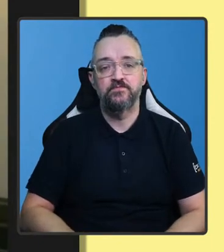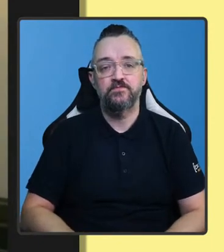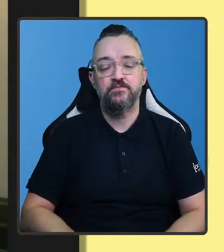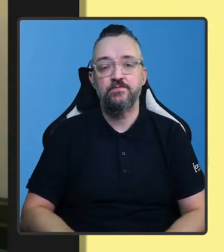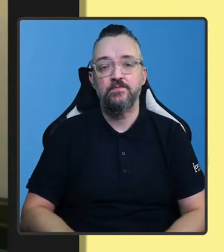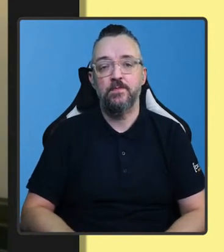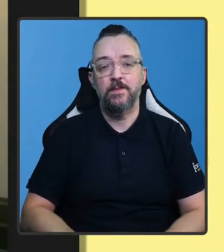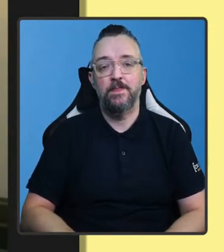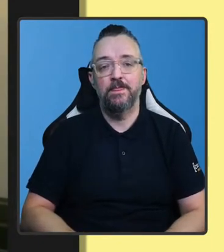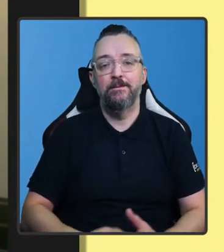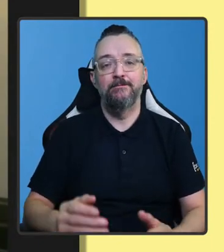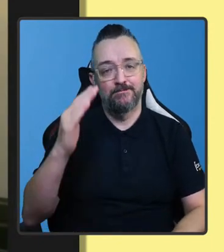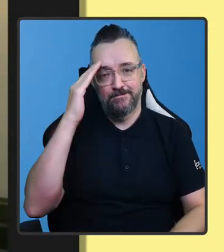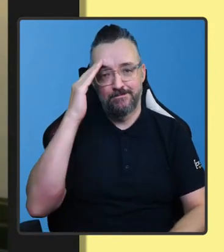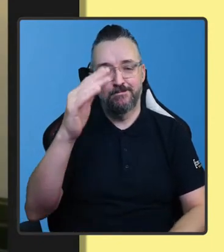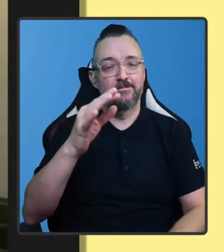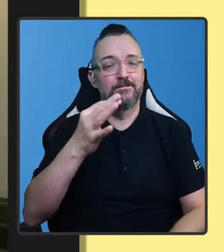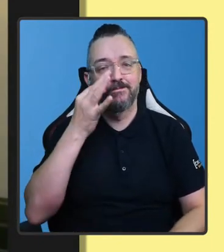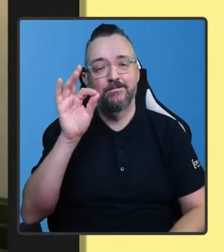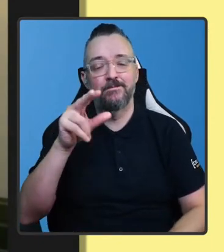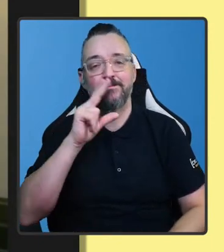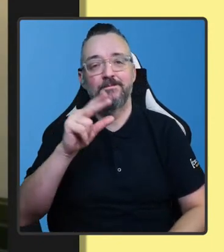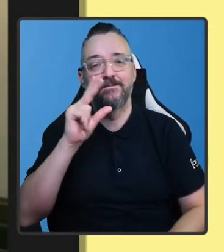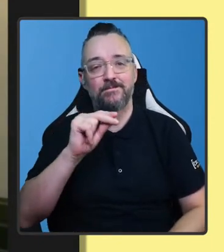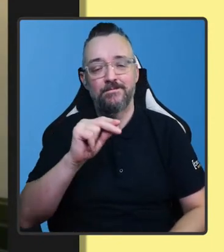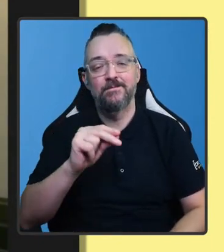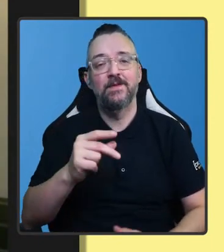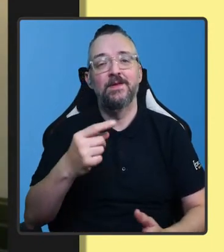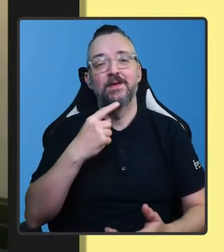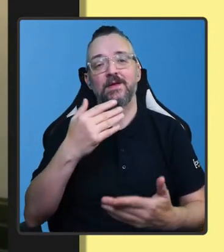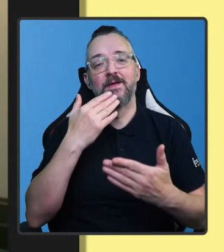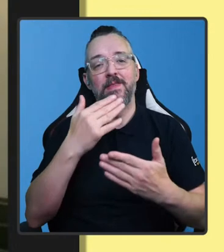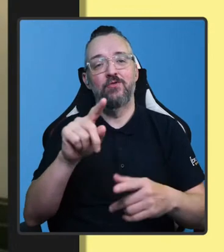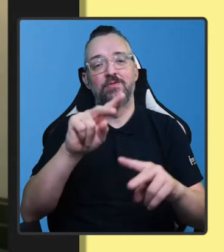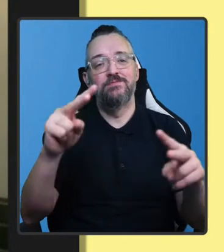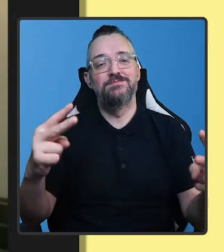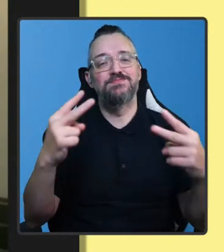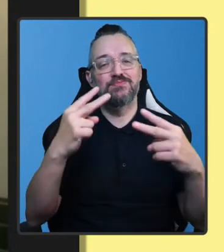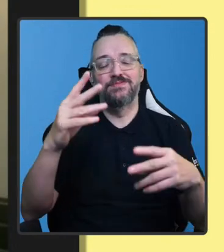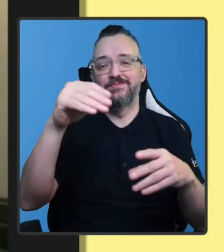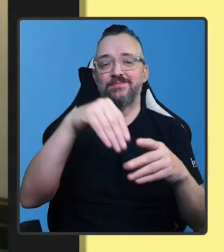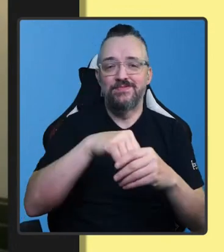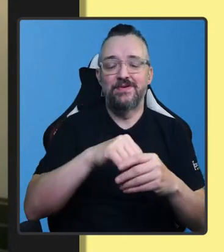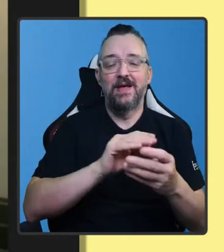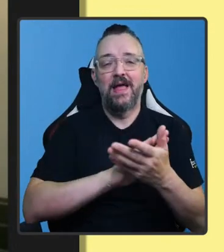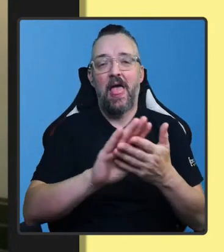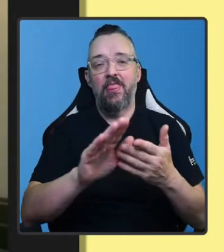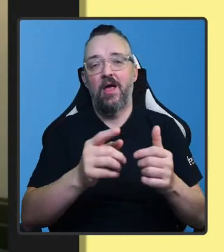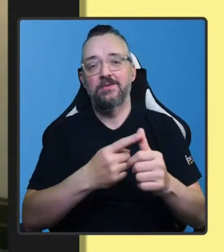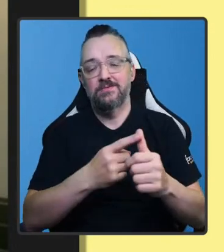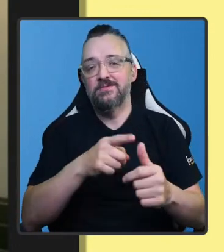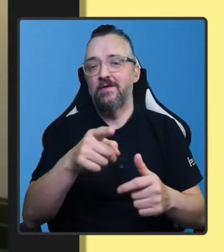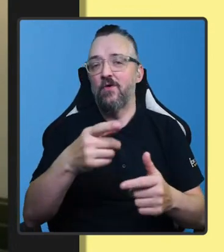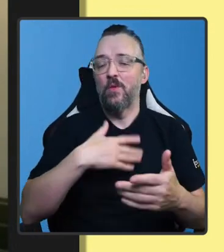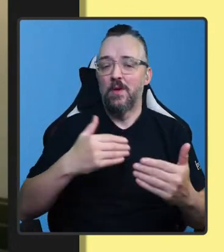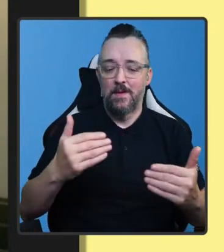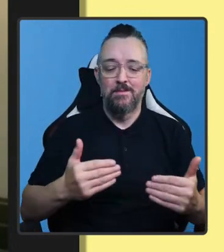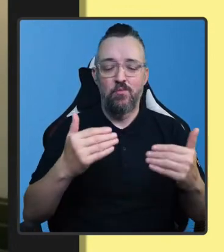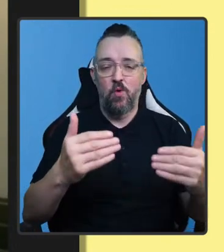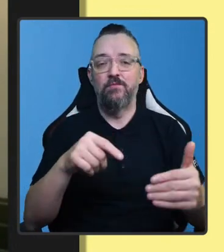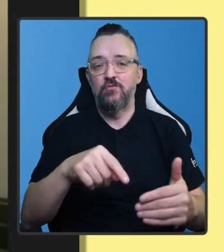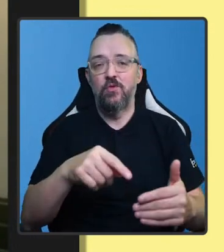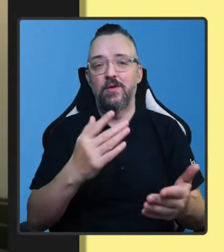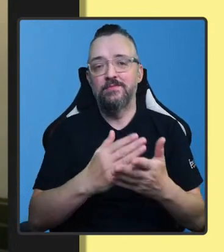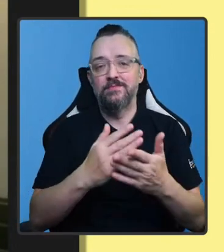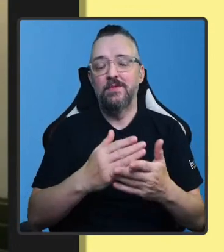2023. Bonjour, conference. My thanks to fellow observer MEP Heather Henderson for moving this important motion